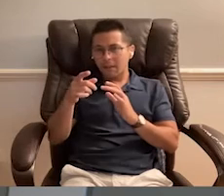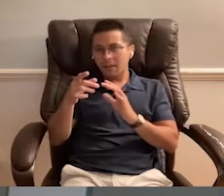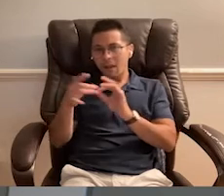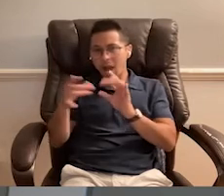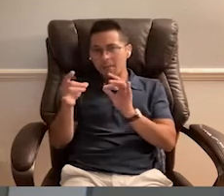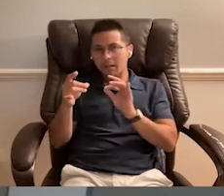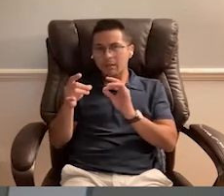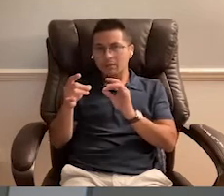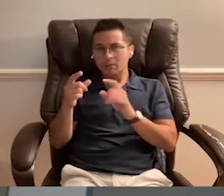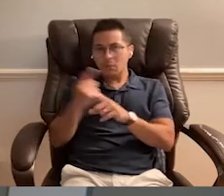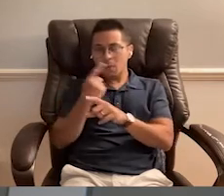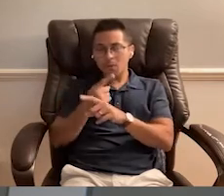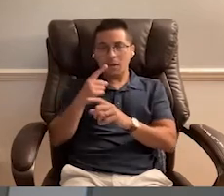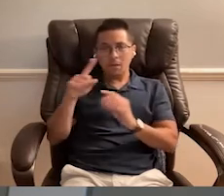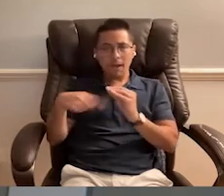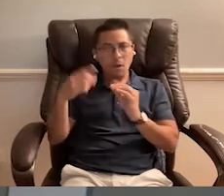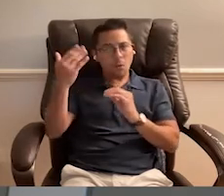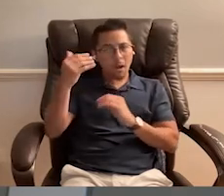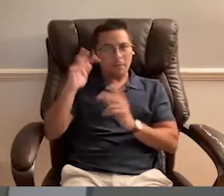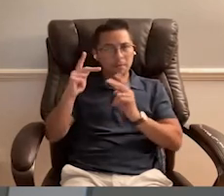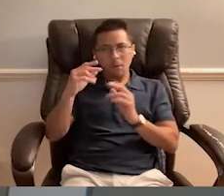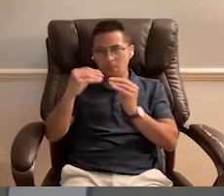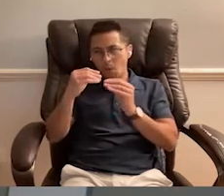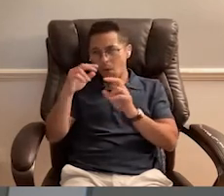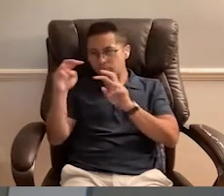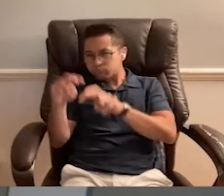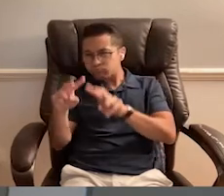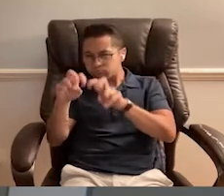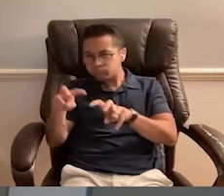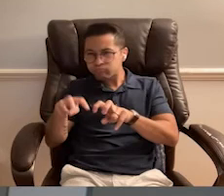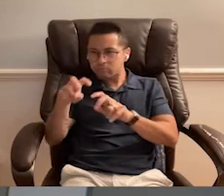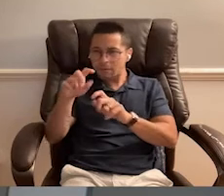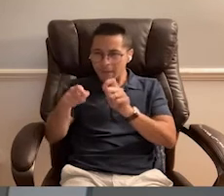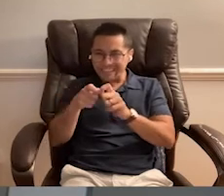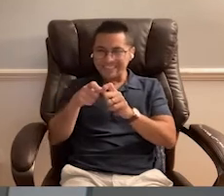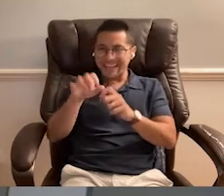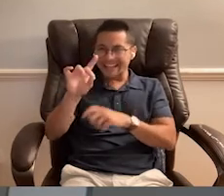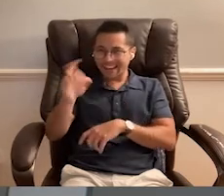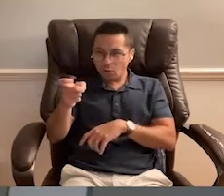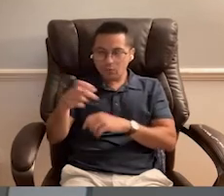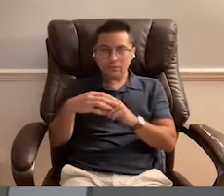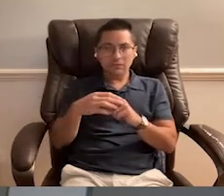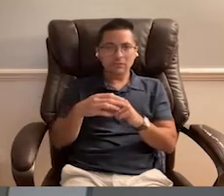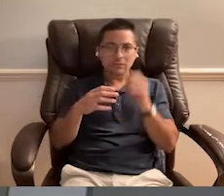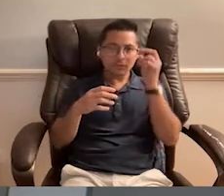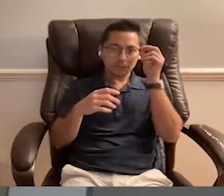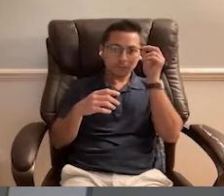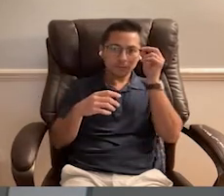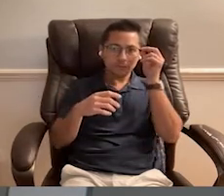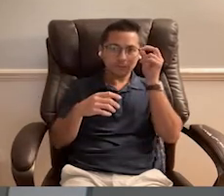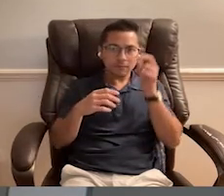So maybe comments at some point were appropriate on why people are looking more closely at these